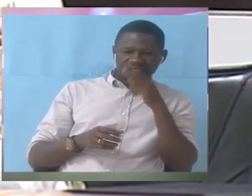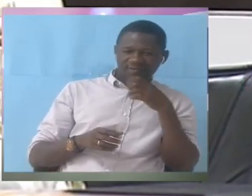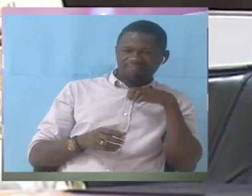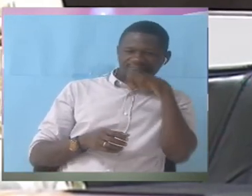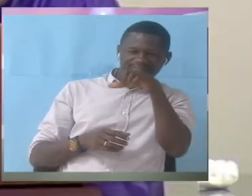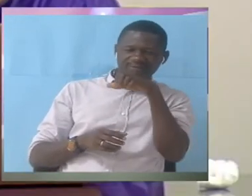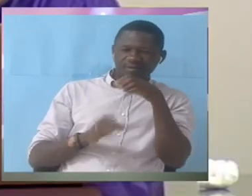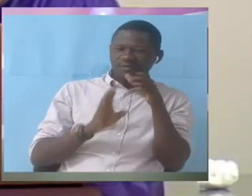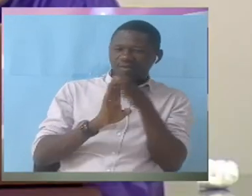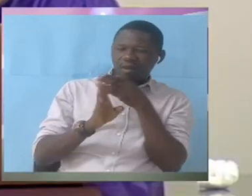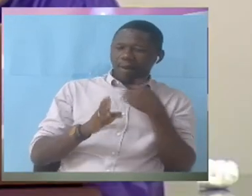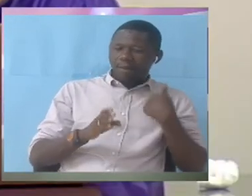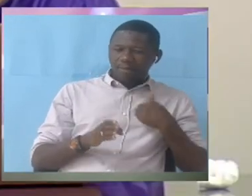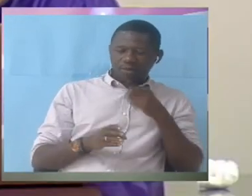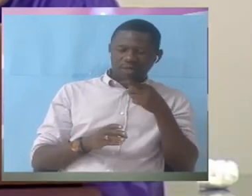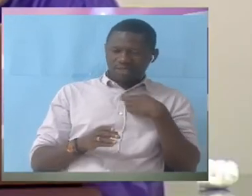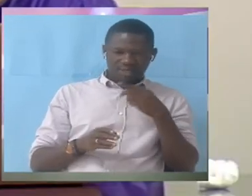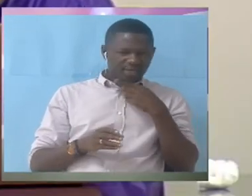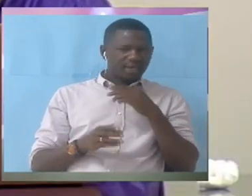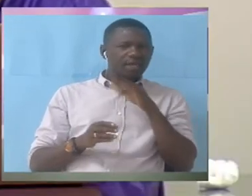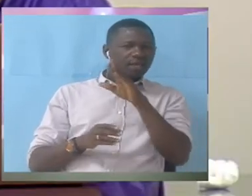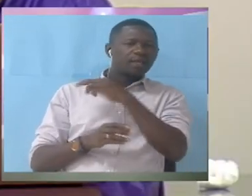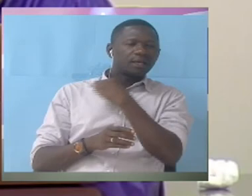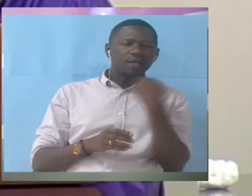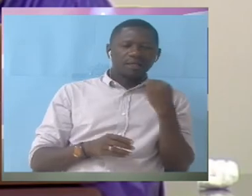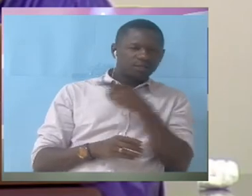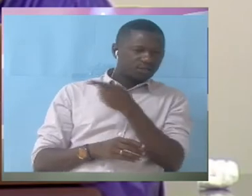Can you explain why you're saying so?